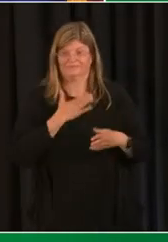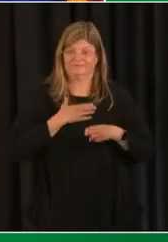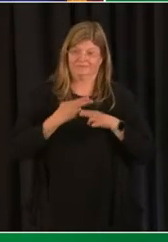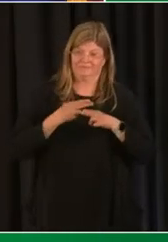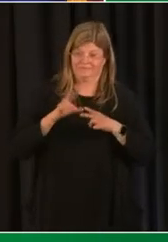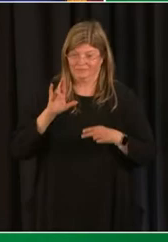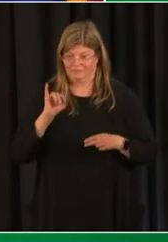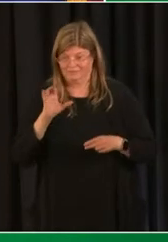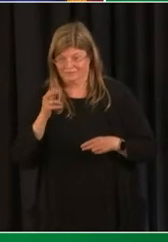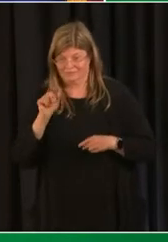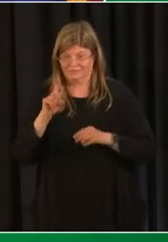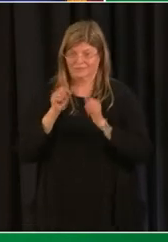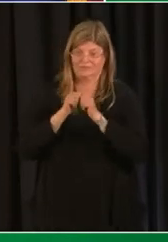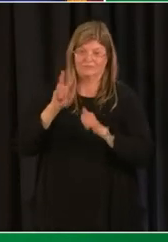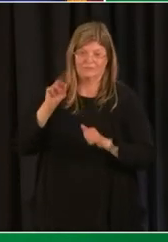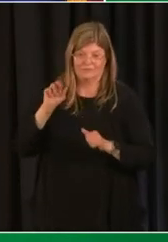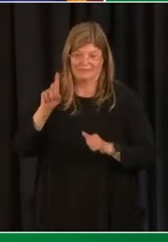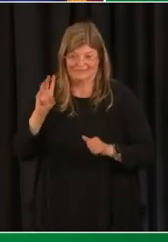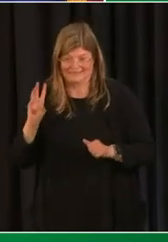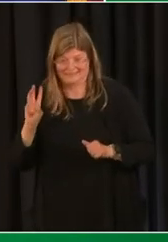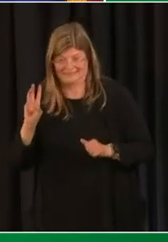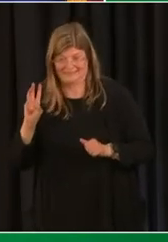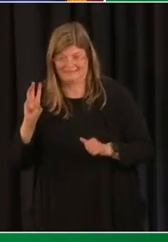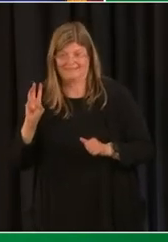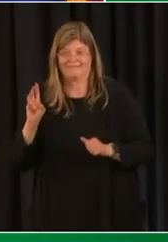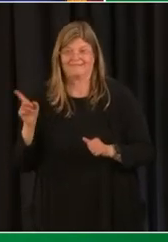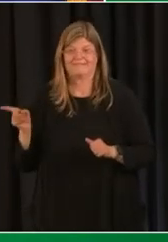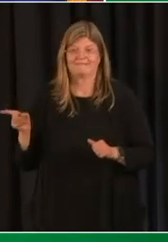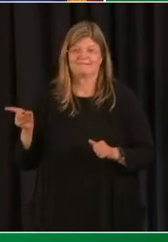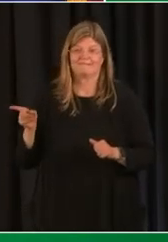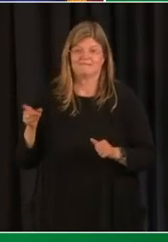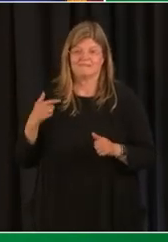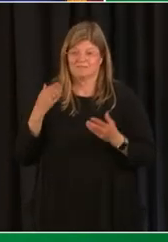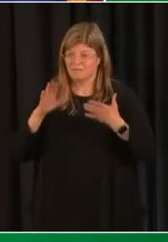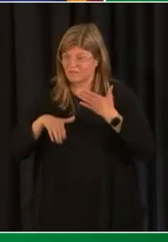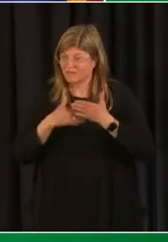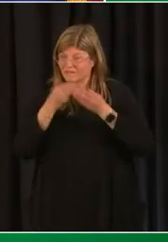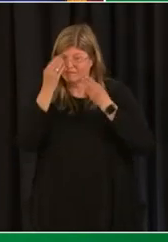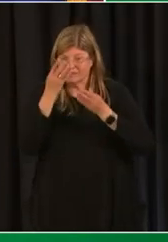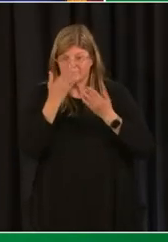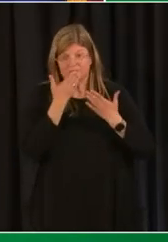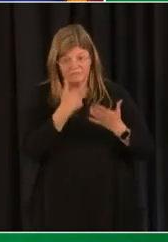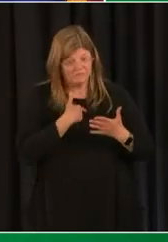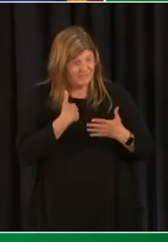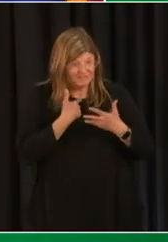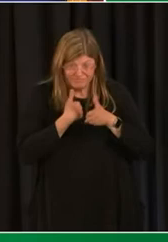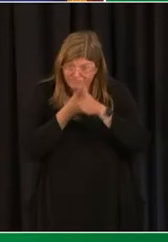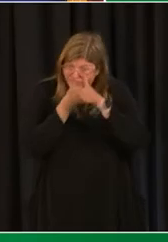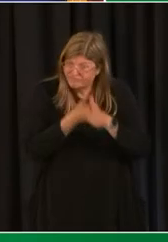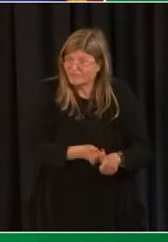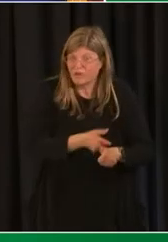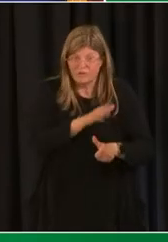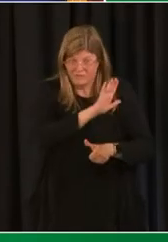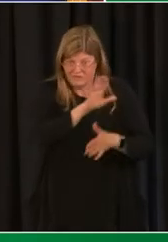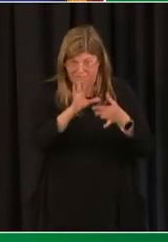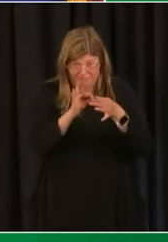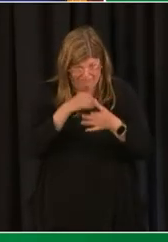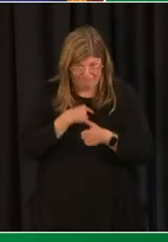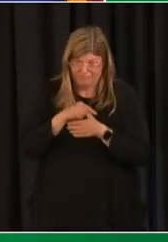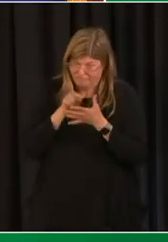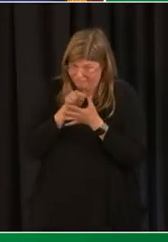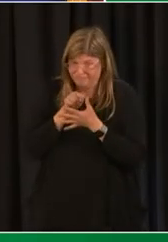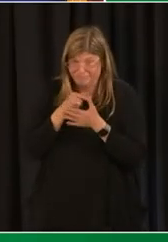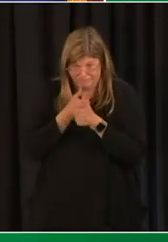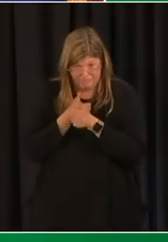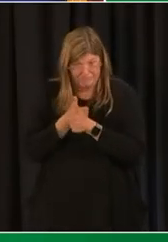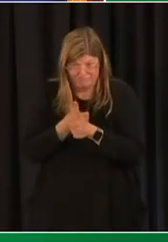and I thank you for this calling information. I was doing exactly what most of you all were saying on this line. I am behind